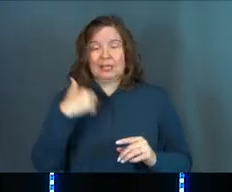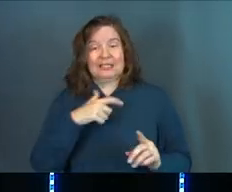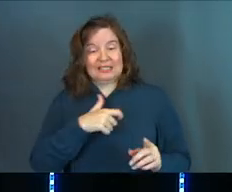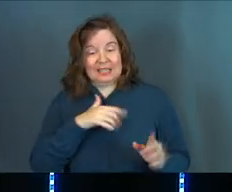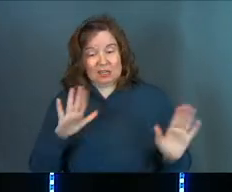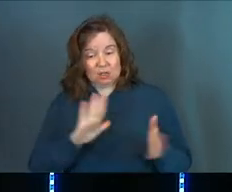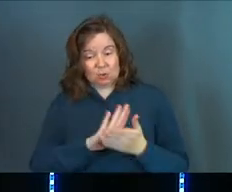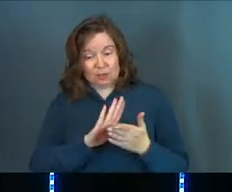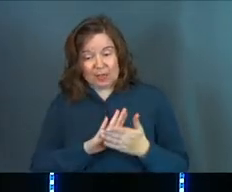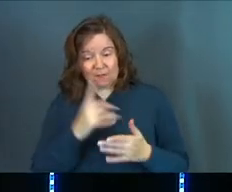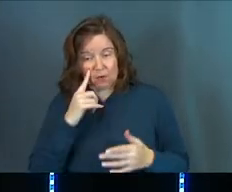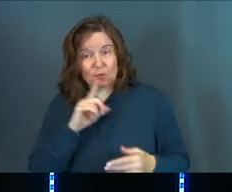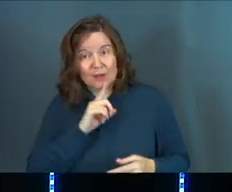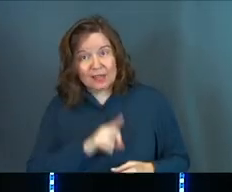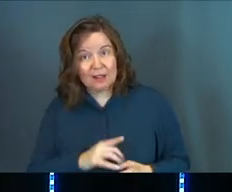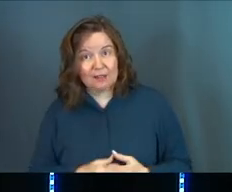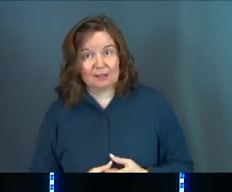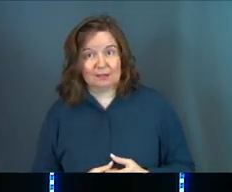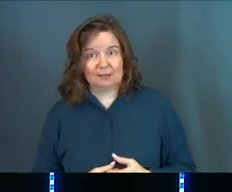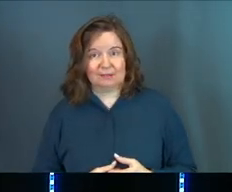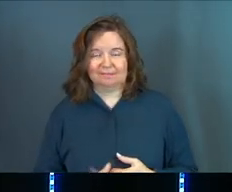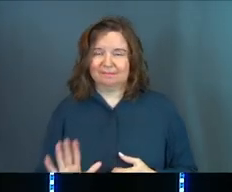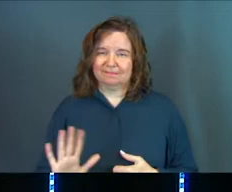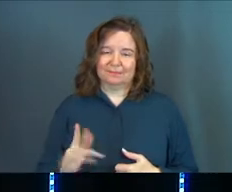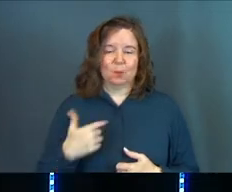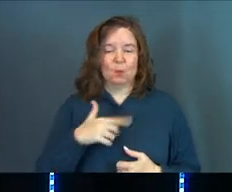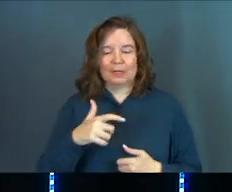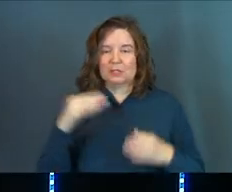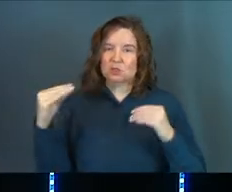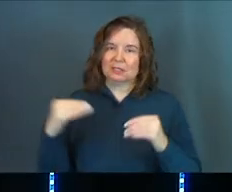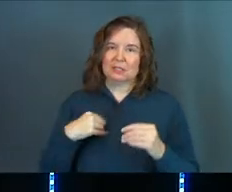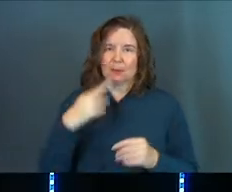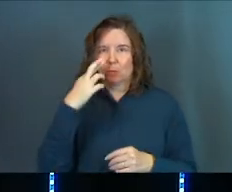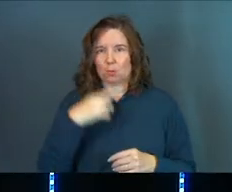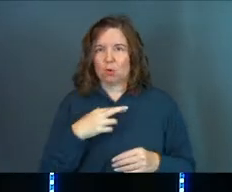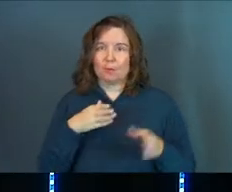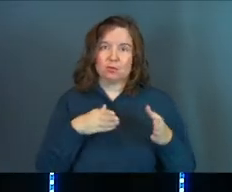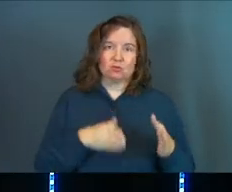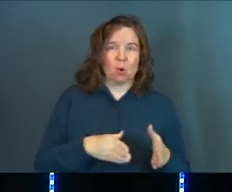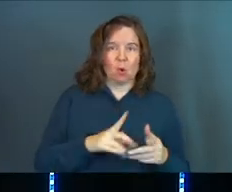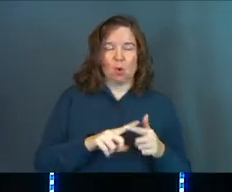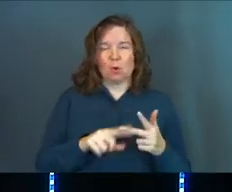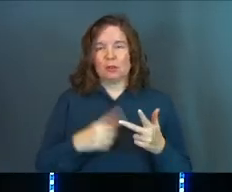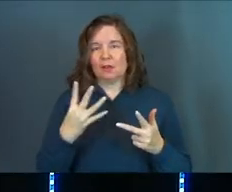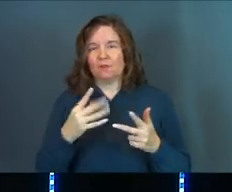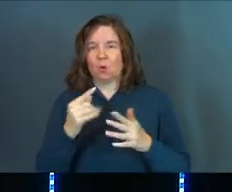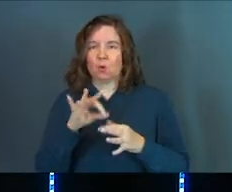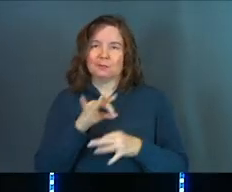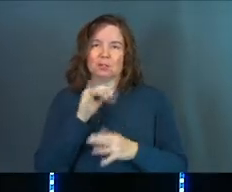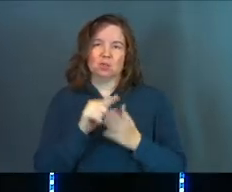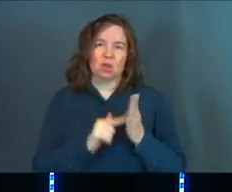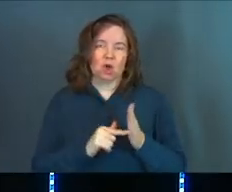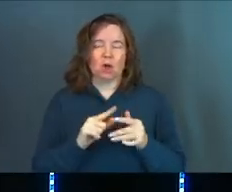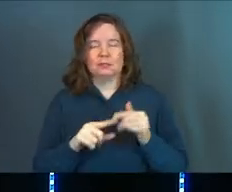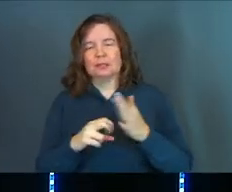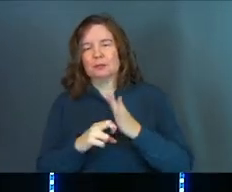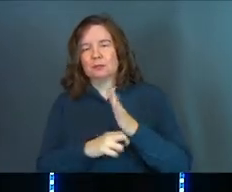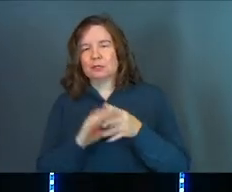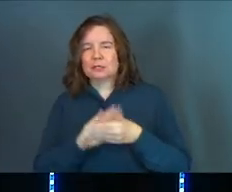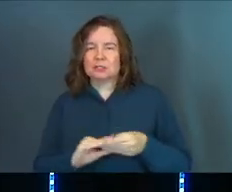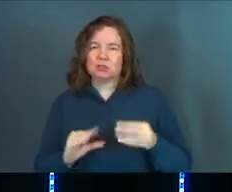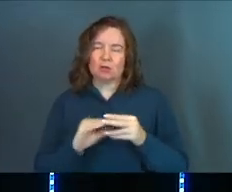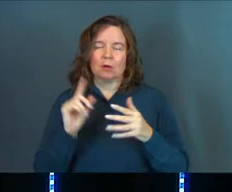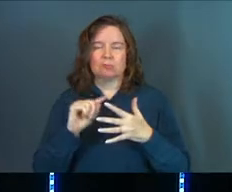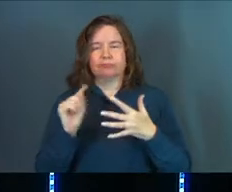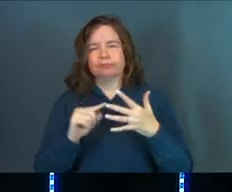needed a Sunday school class, though, for real. Like, we needed to teach him the Romans road, right? And the four spiritual laws and the bridge illustration. And we need